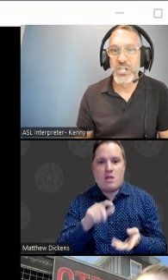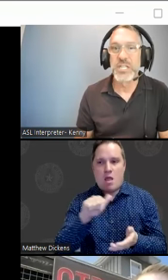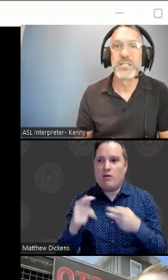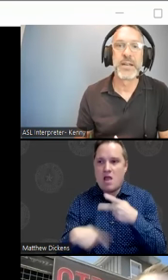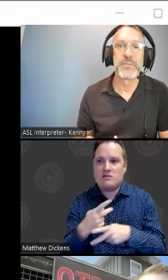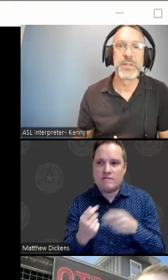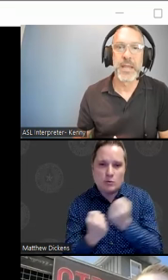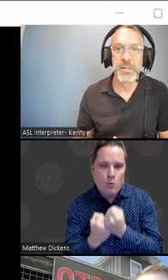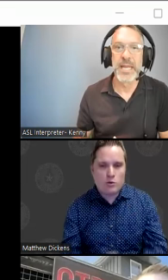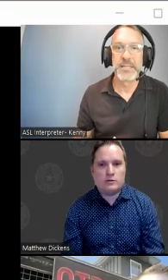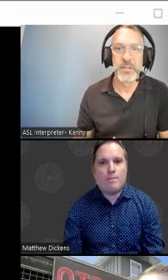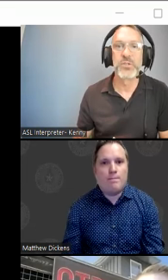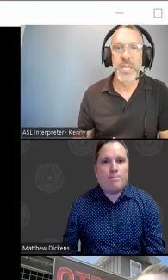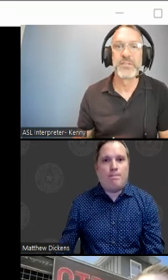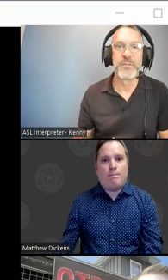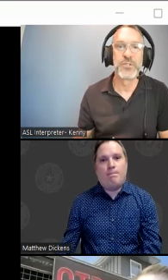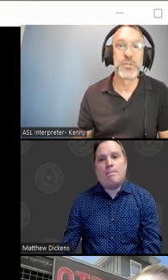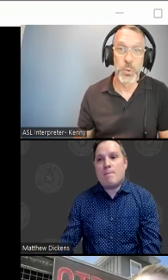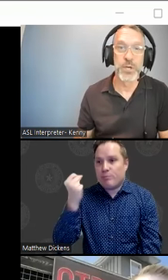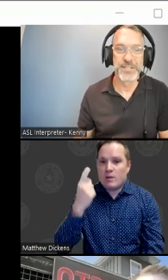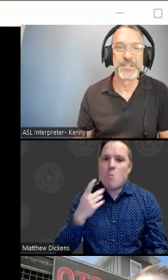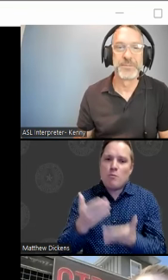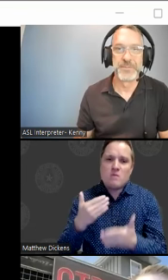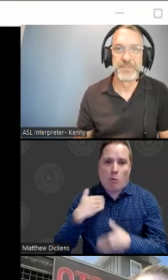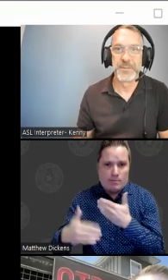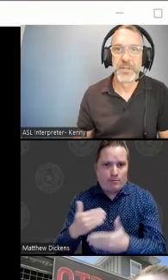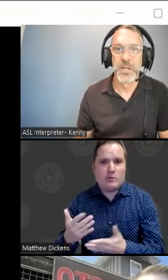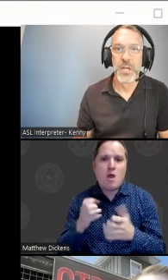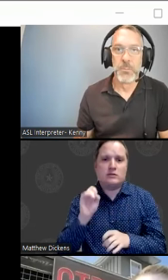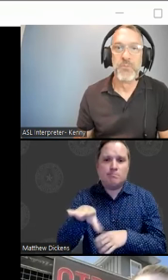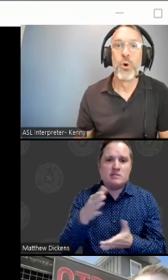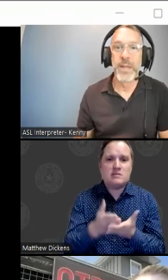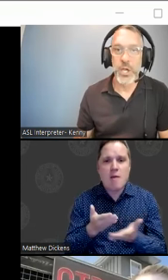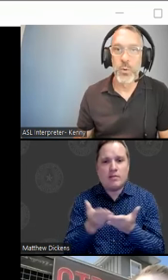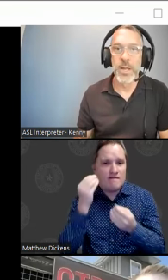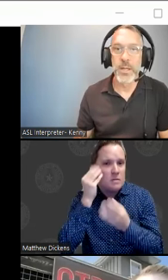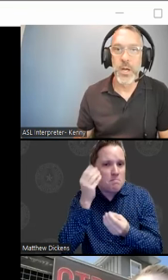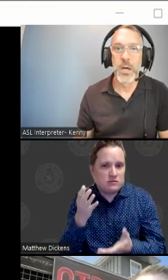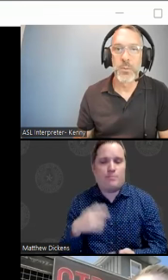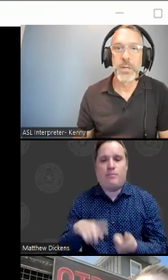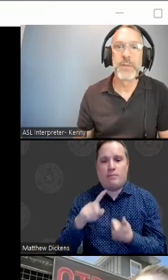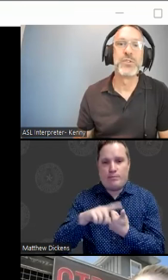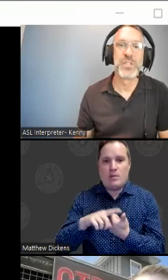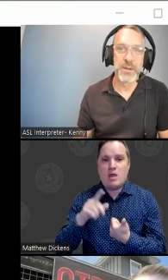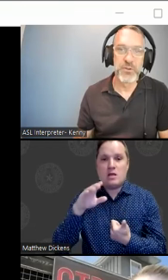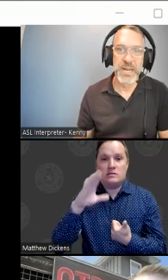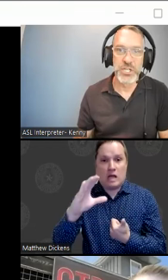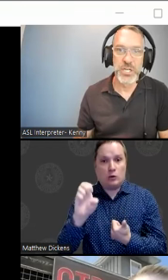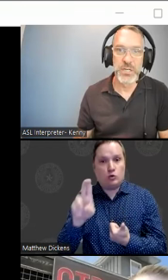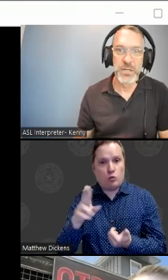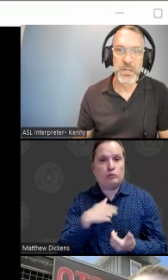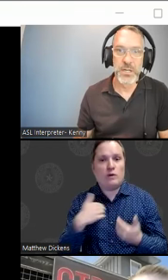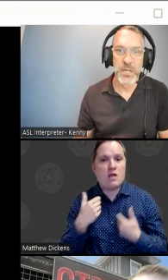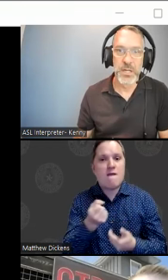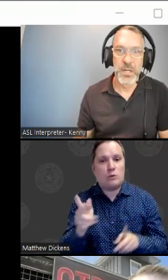legal changes that have taken place, and those kinds of support. Before we get going, I want to give you some